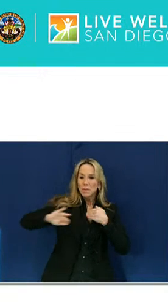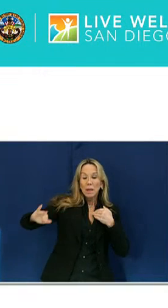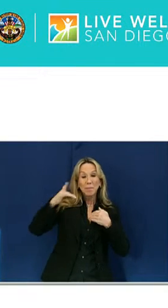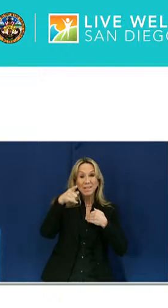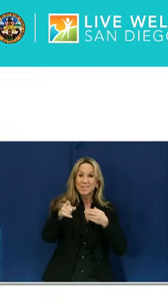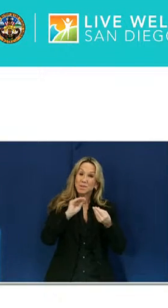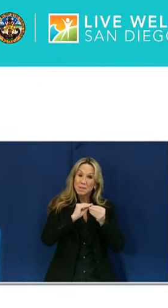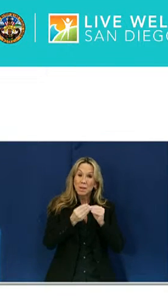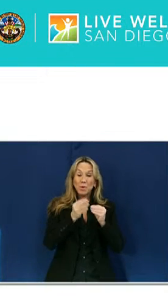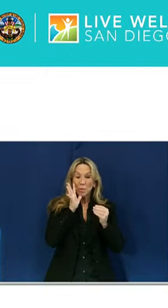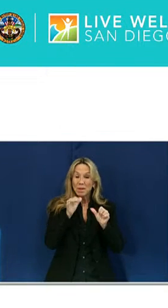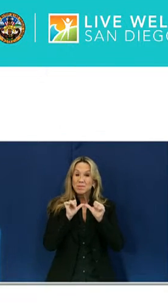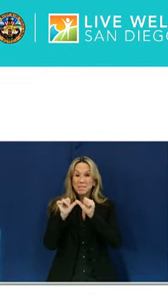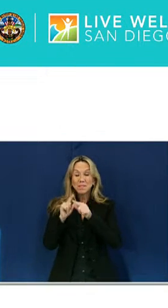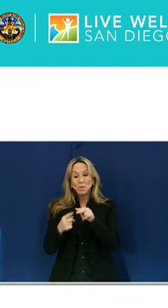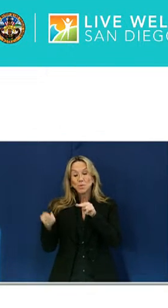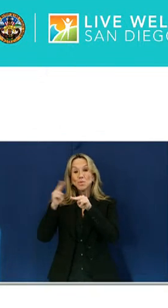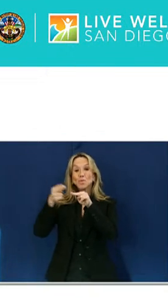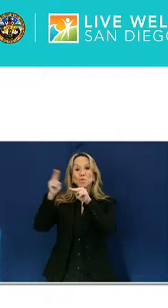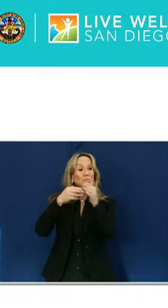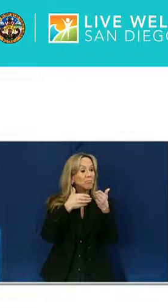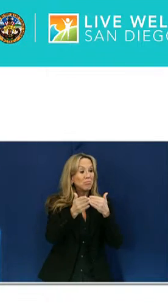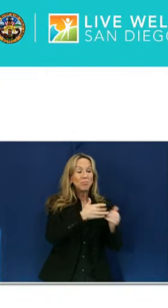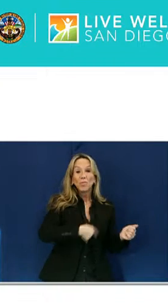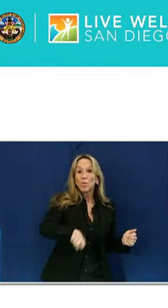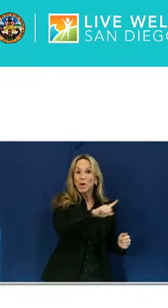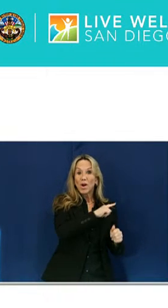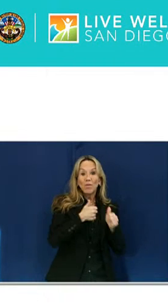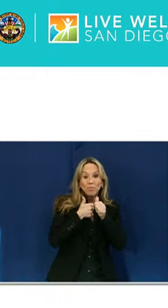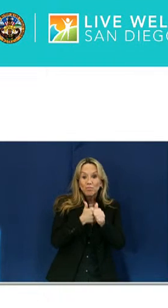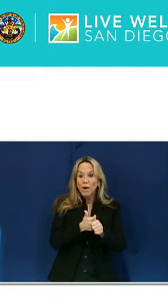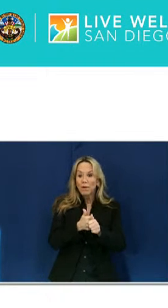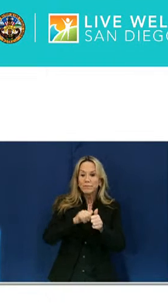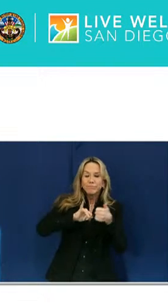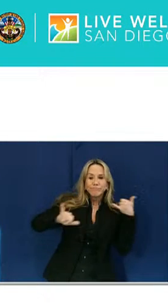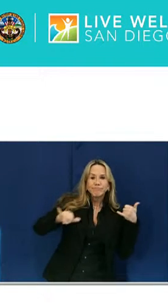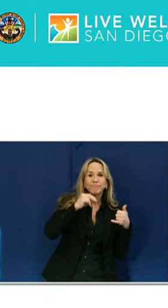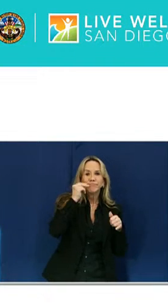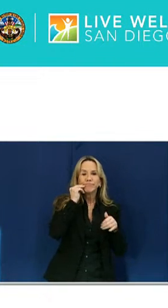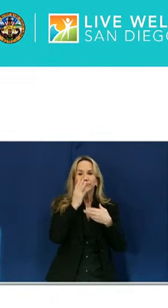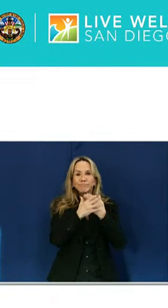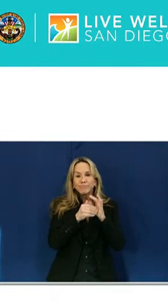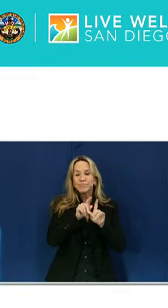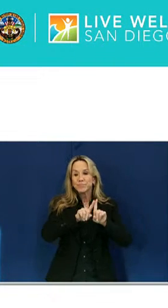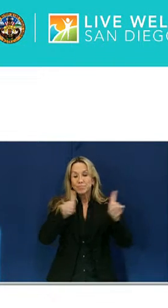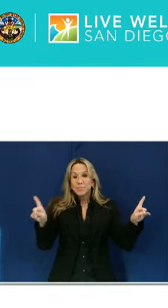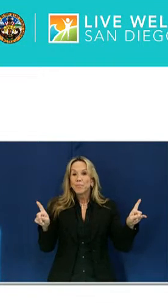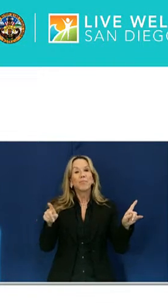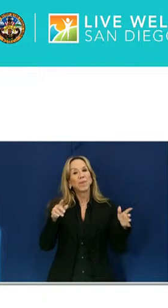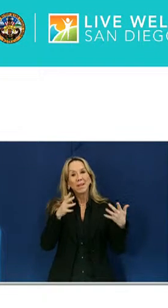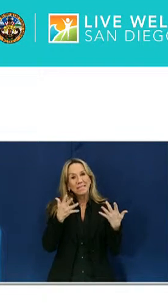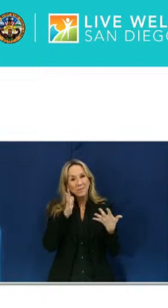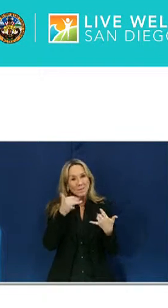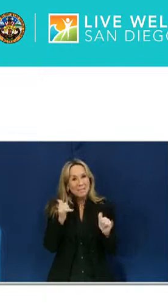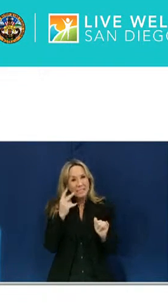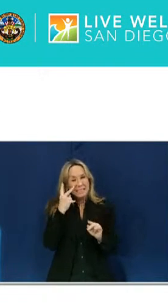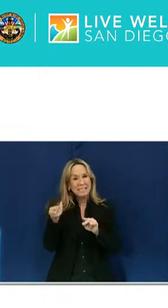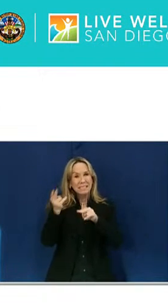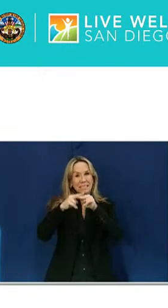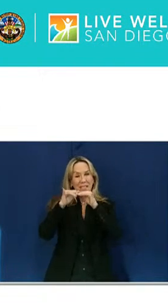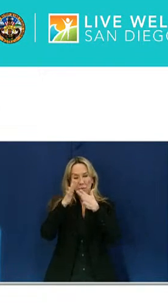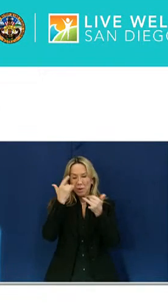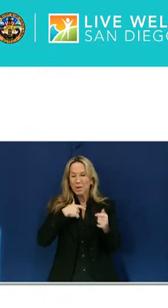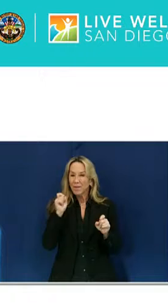could continue to grow, even if everyone is taking action to slow the spread. But it's why we have to start now. Next one, you'll see total